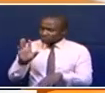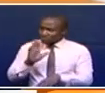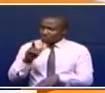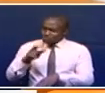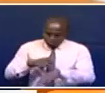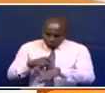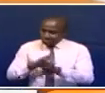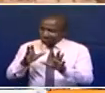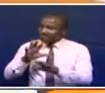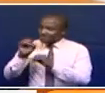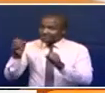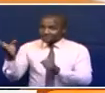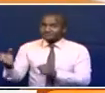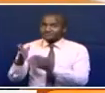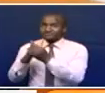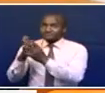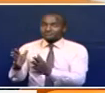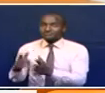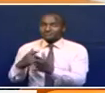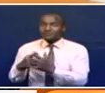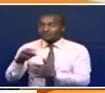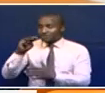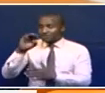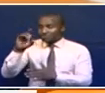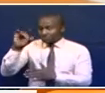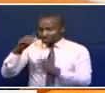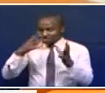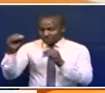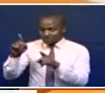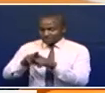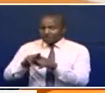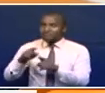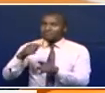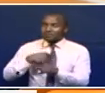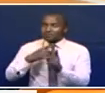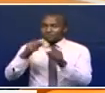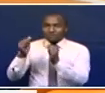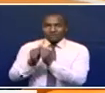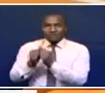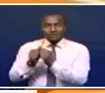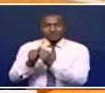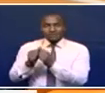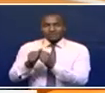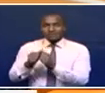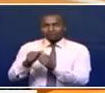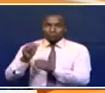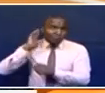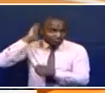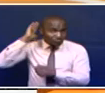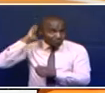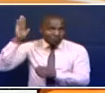president. Okay, but he left. And Moody left as well. So I went with Saitoti. And we then now confronted in the